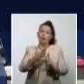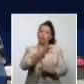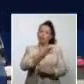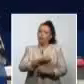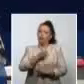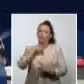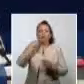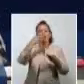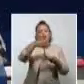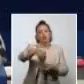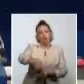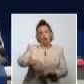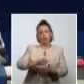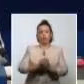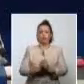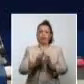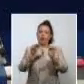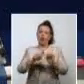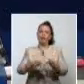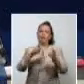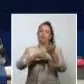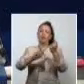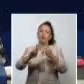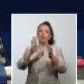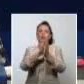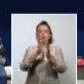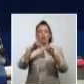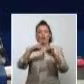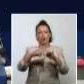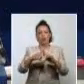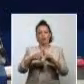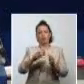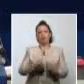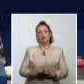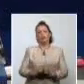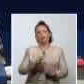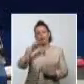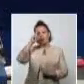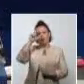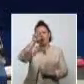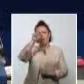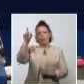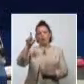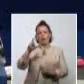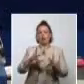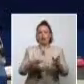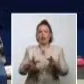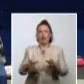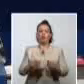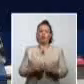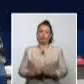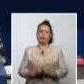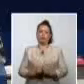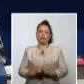who had been admitted in the Manuel Fajardo Hospital in Villa Clara.